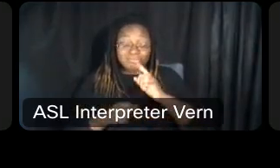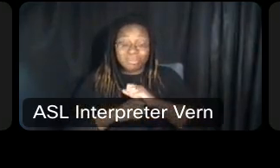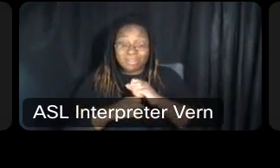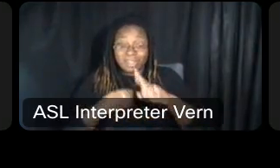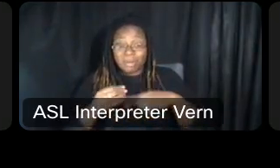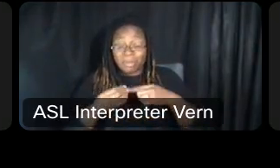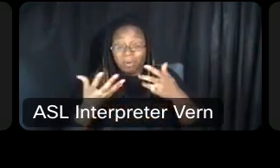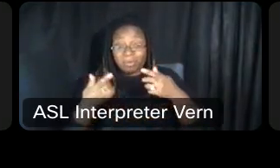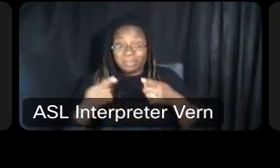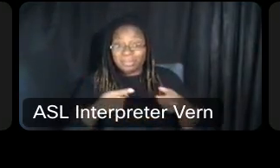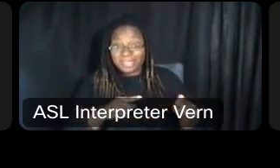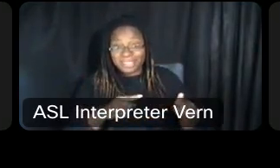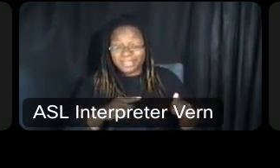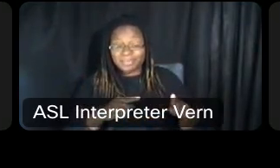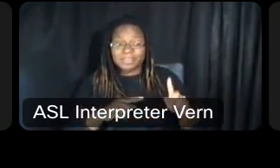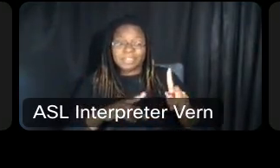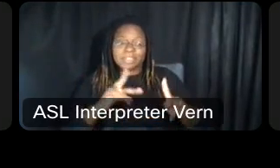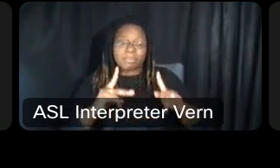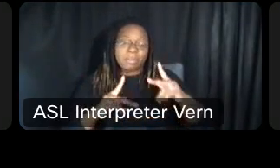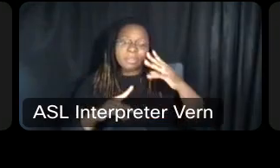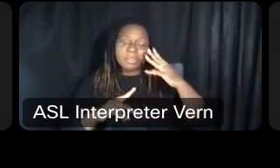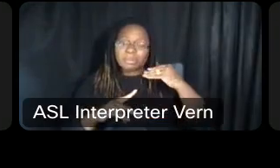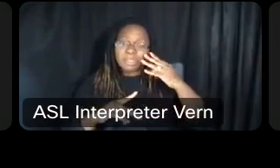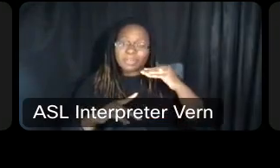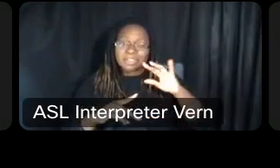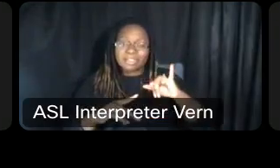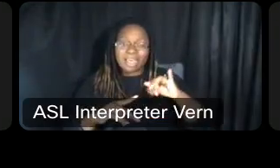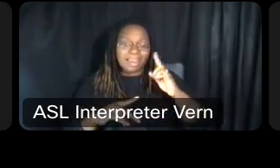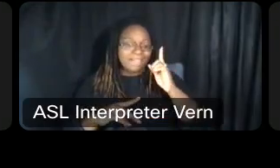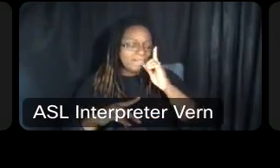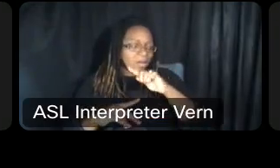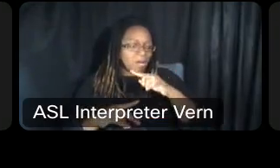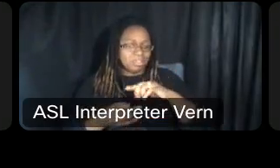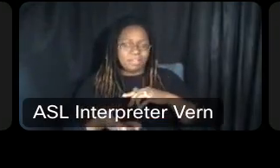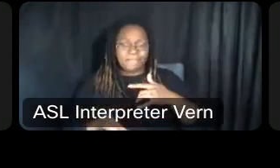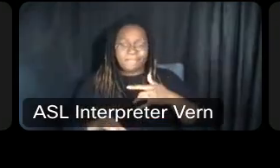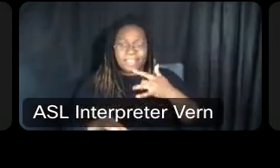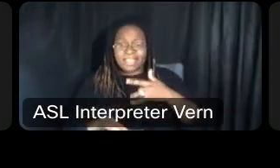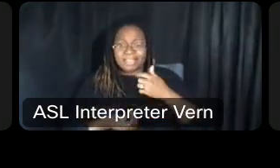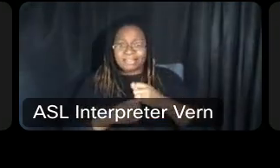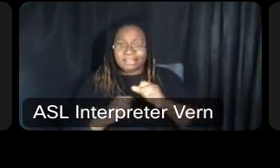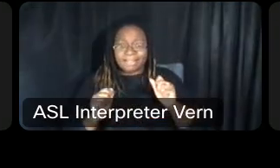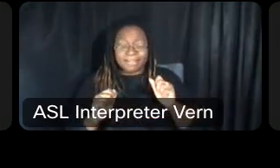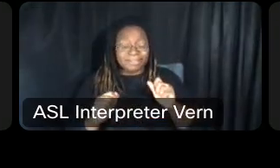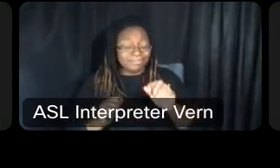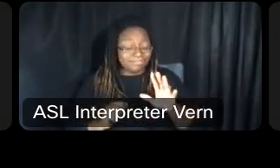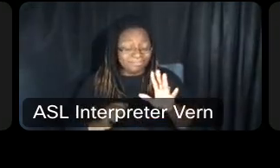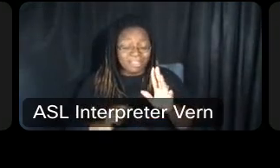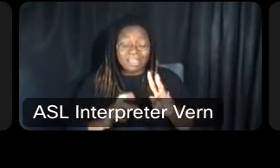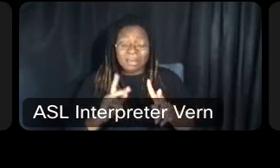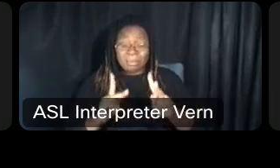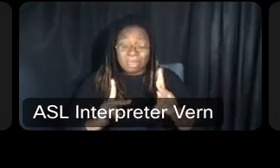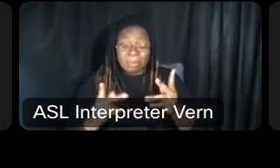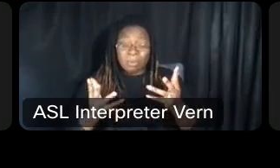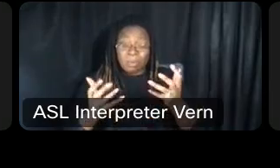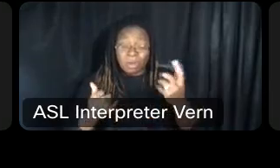as people experience that felt sense of safety, believe me, people can't wait to have someone safe